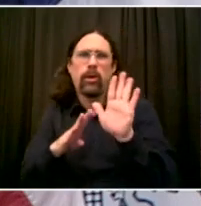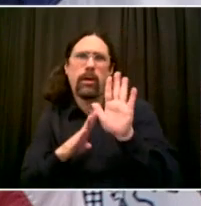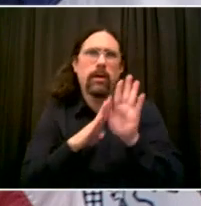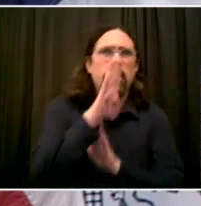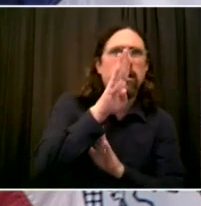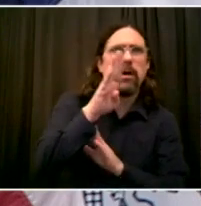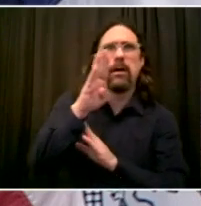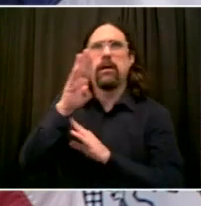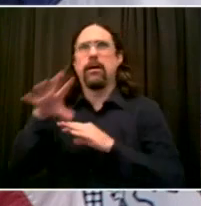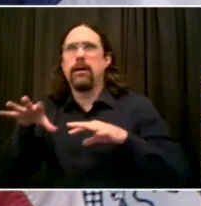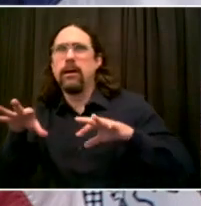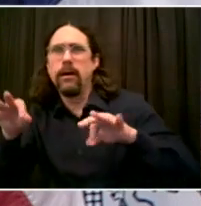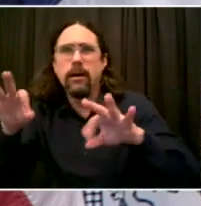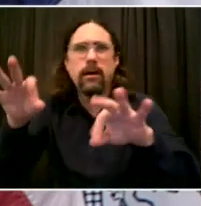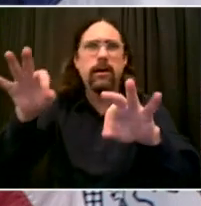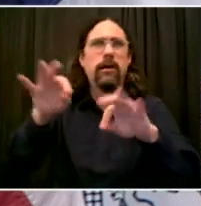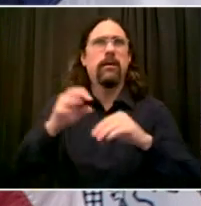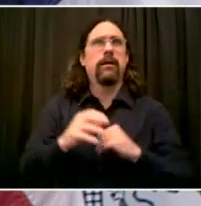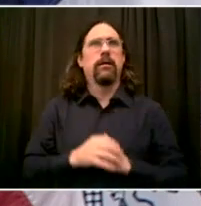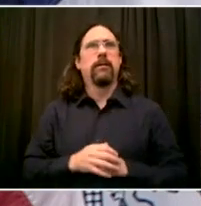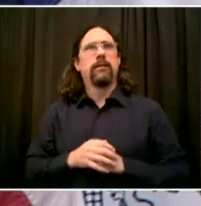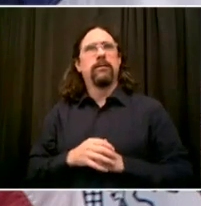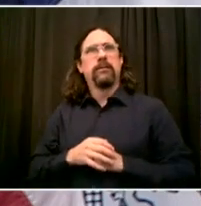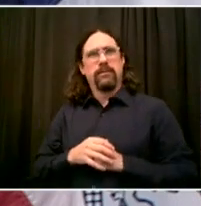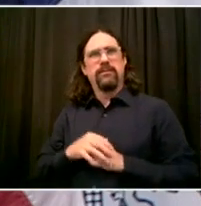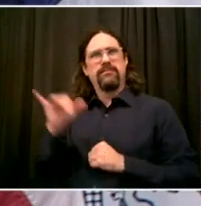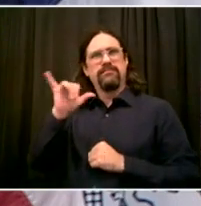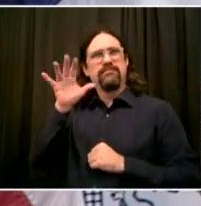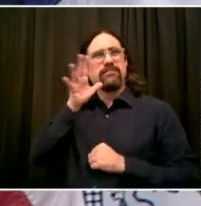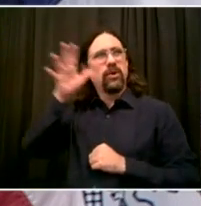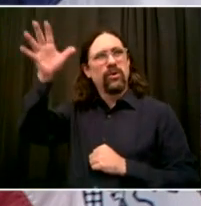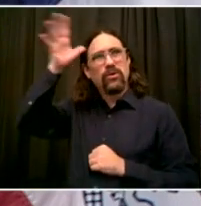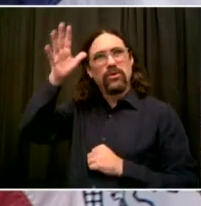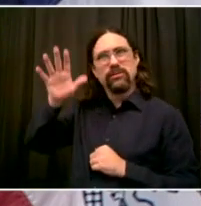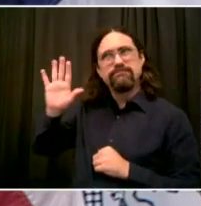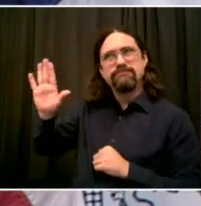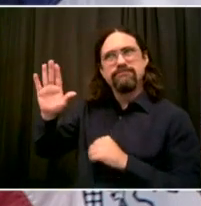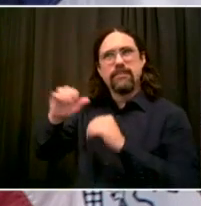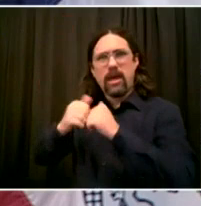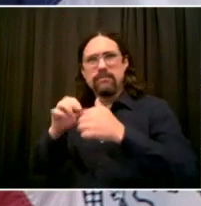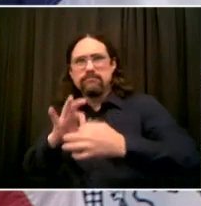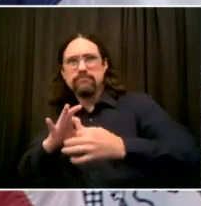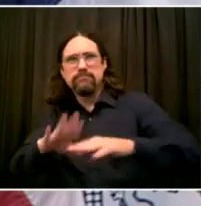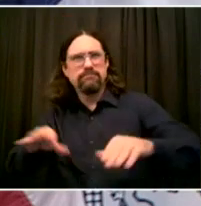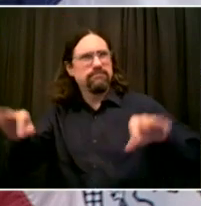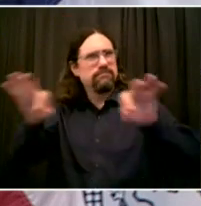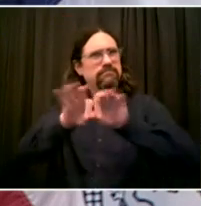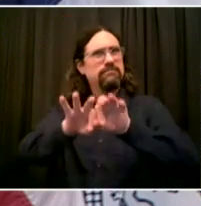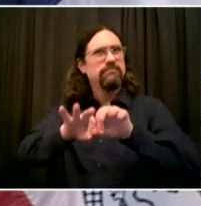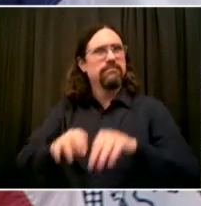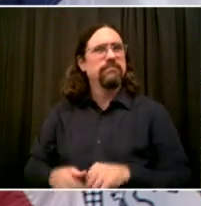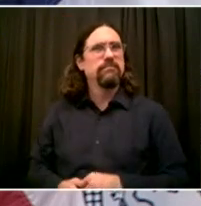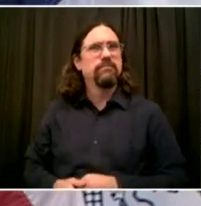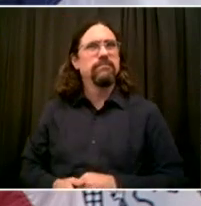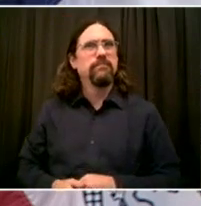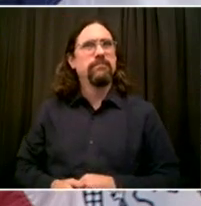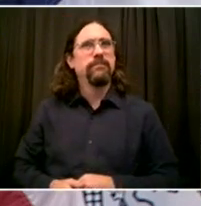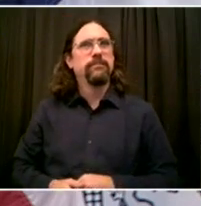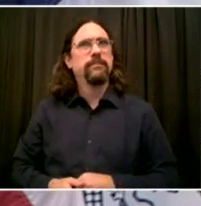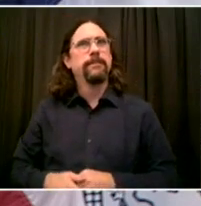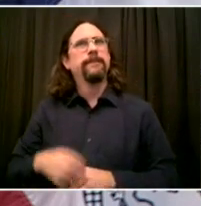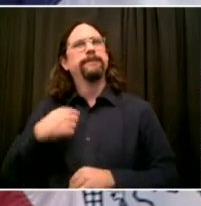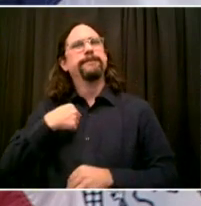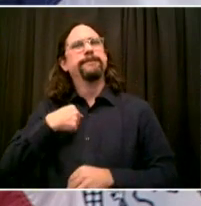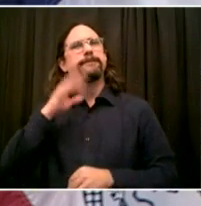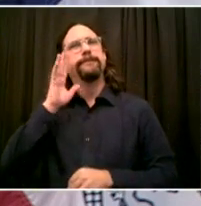we have to do it the right way. And we're going to talk today about ways we can further support families as we come back and as